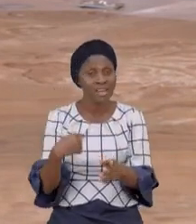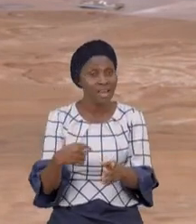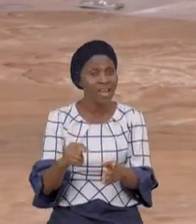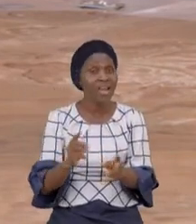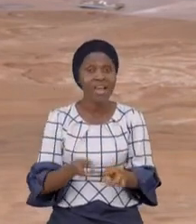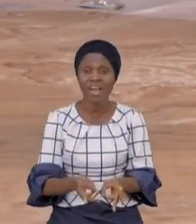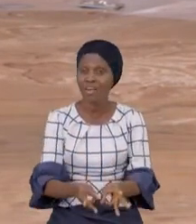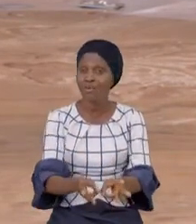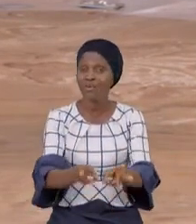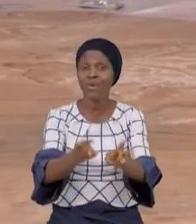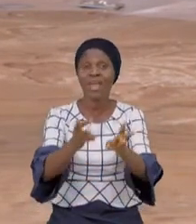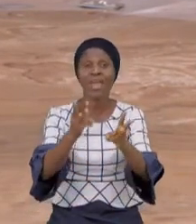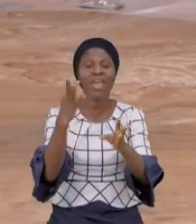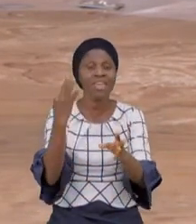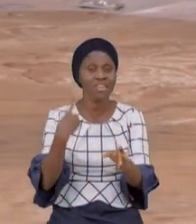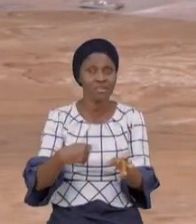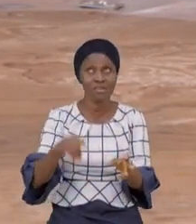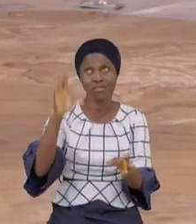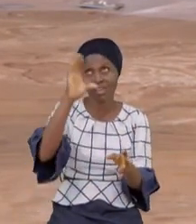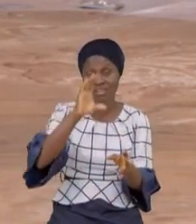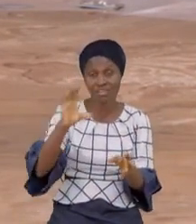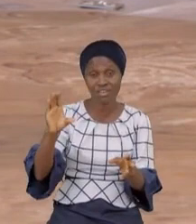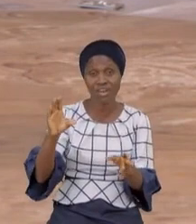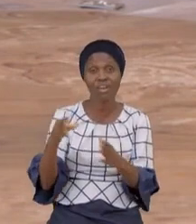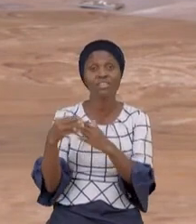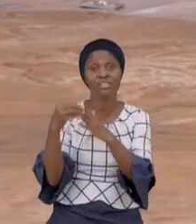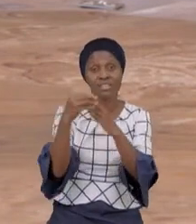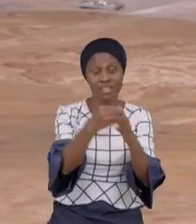the way of the